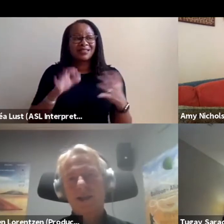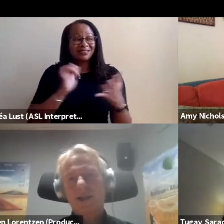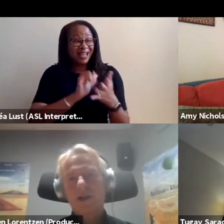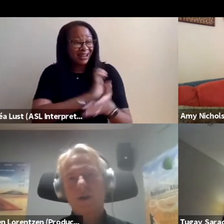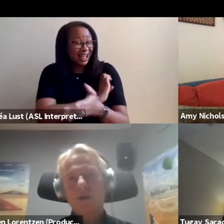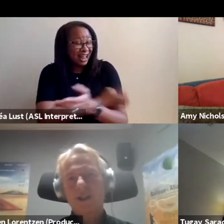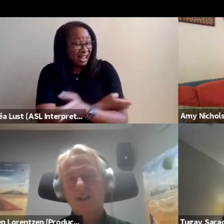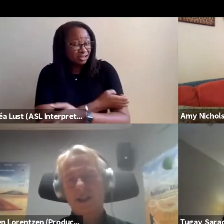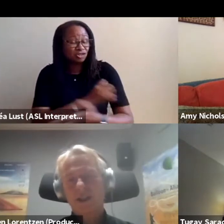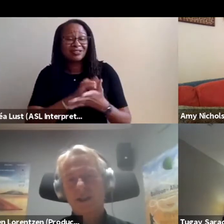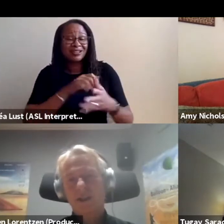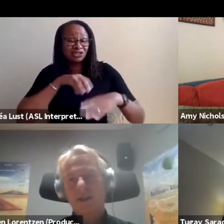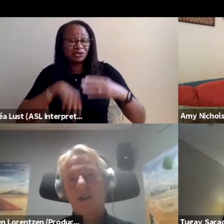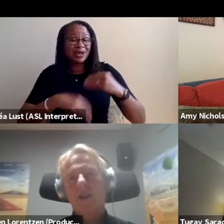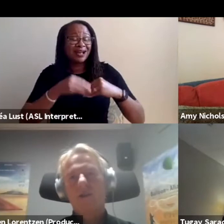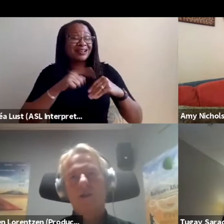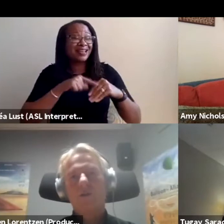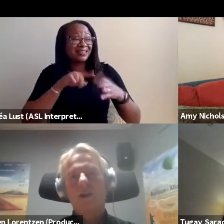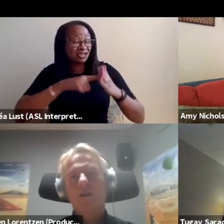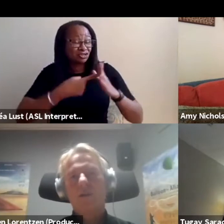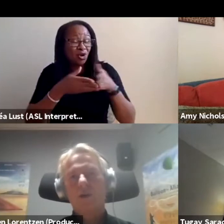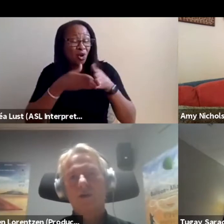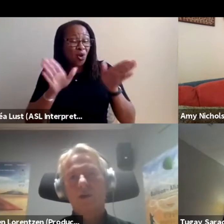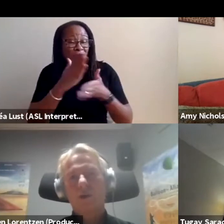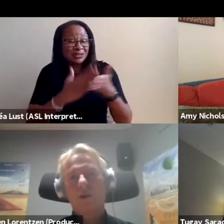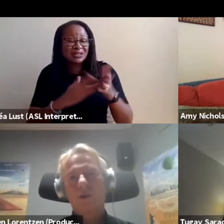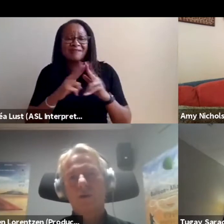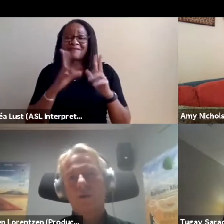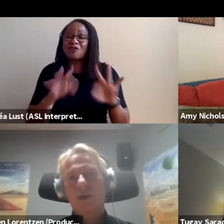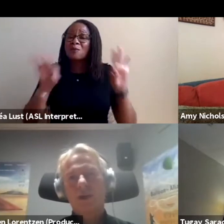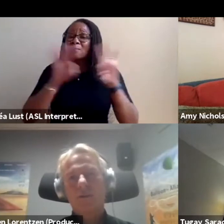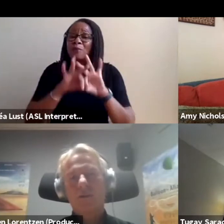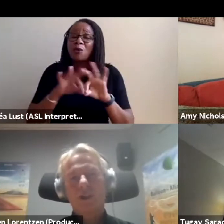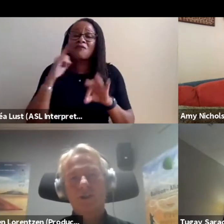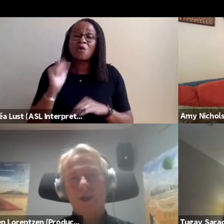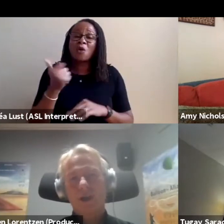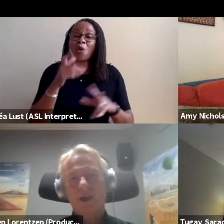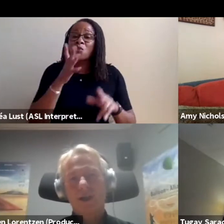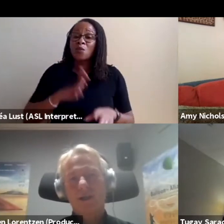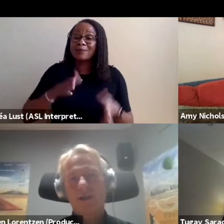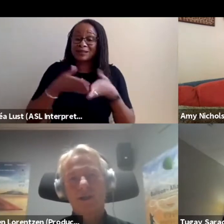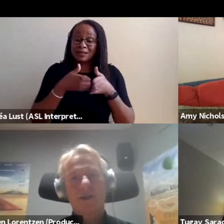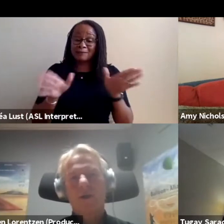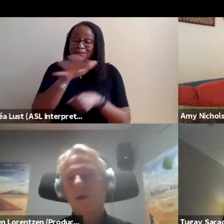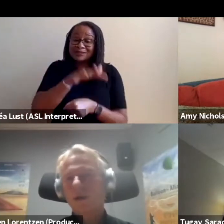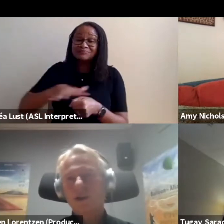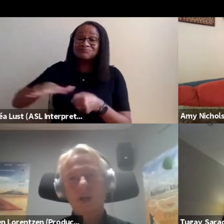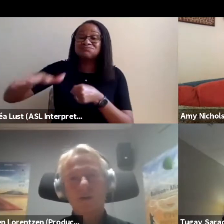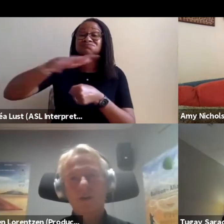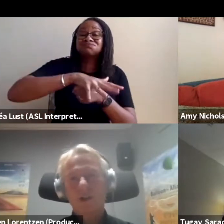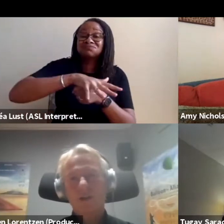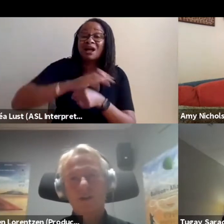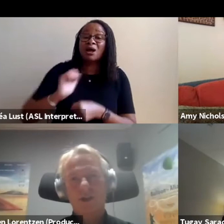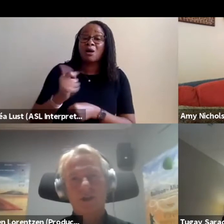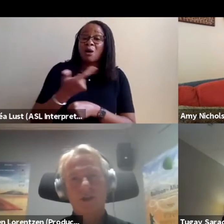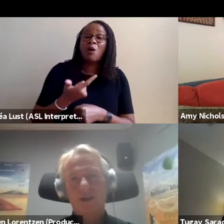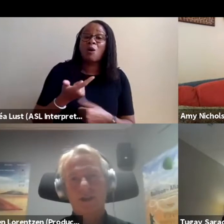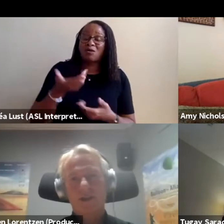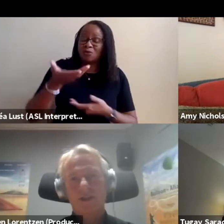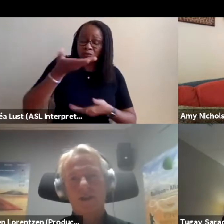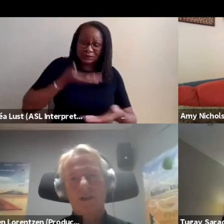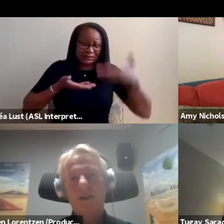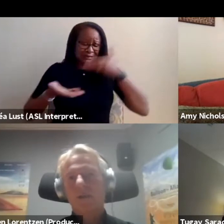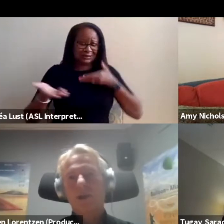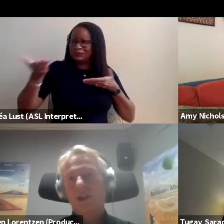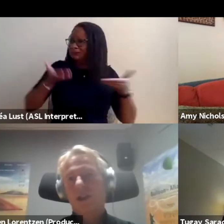having in this opening scene is also very important for all the women in the public sphere that is all the time receiving messages like